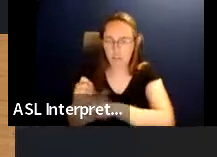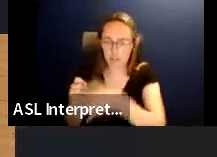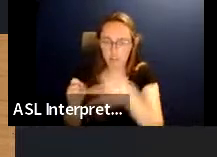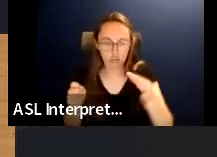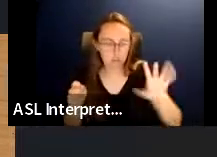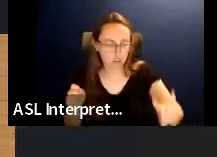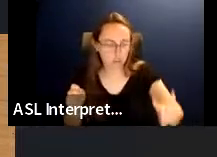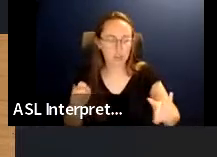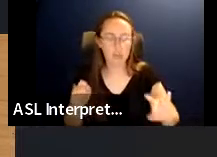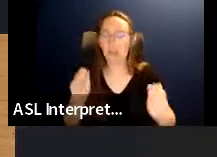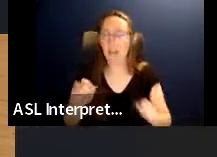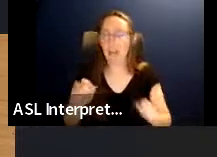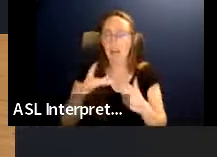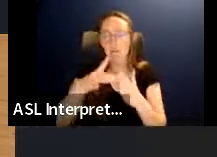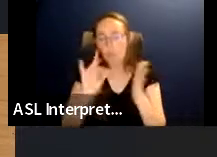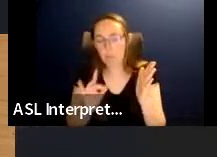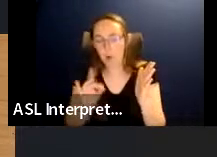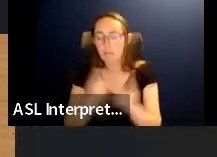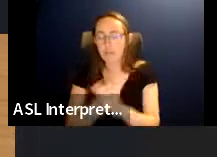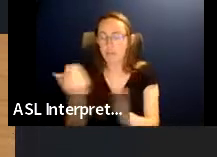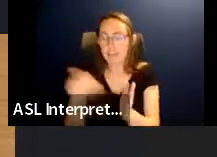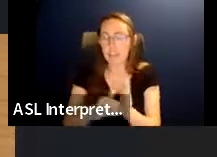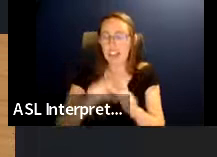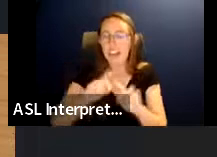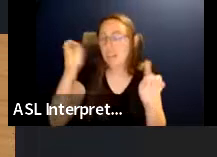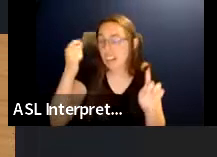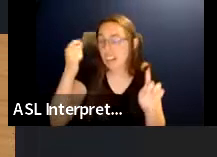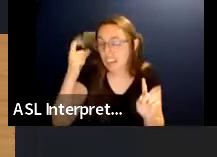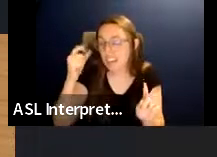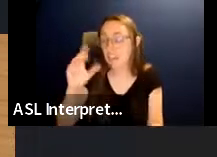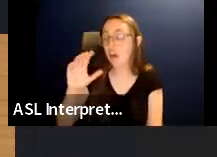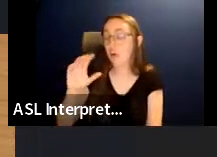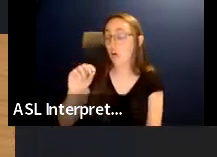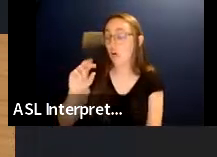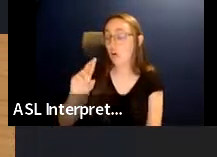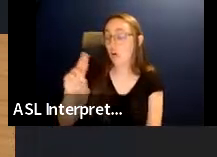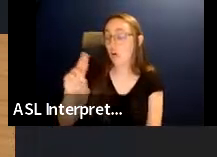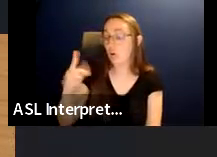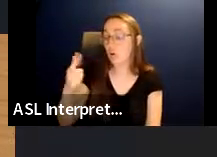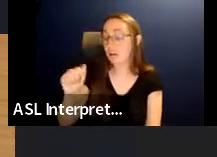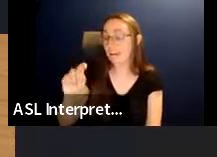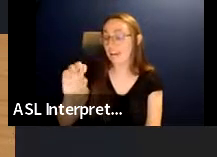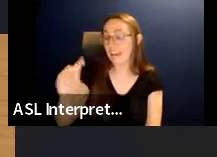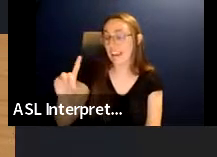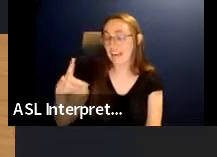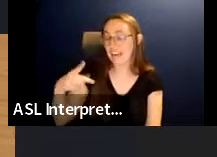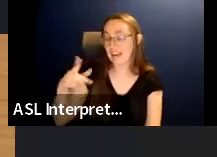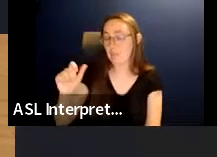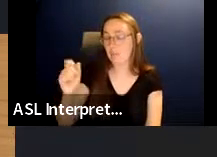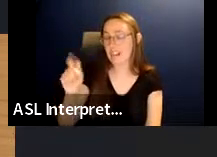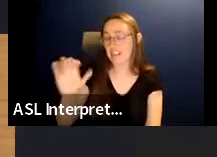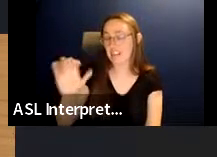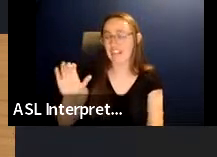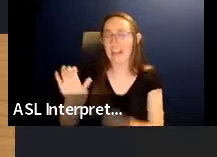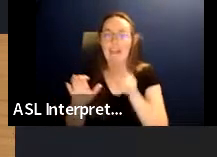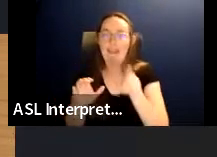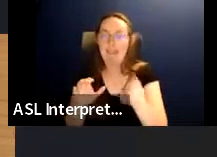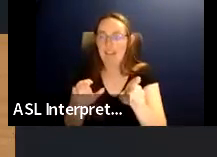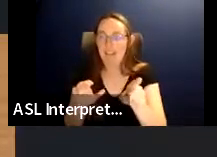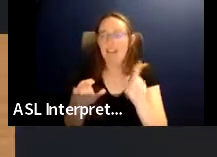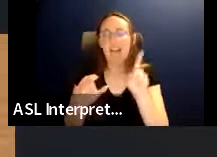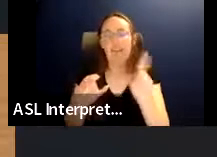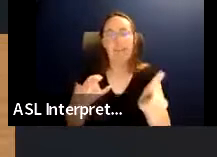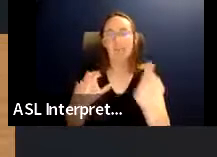with corrugated plastic, this is the tape to go with, because you can do rapid prototyping with it. You can put things